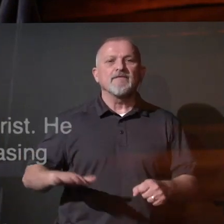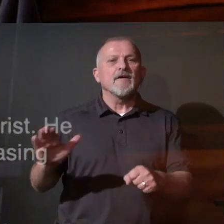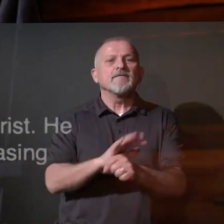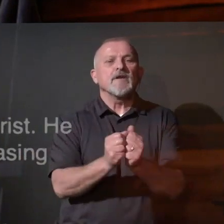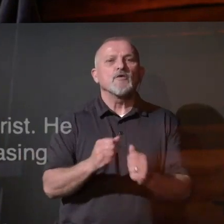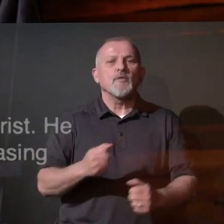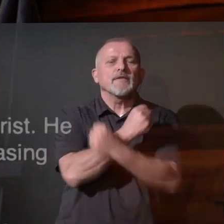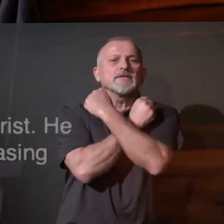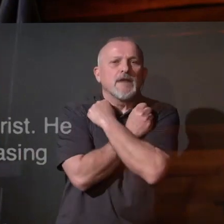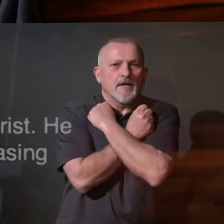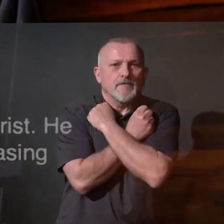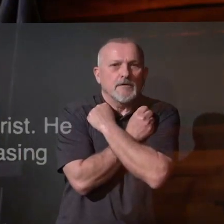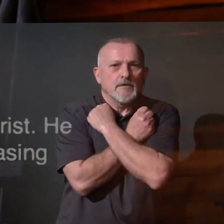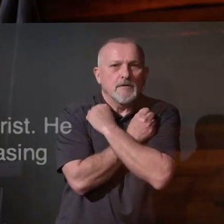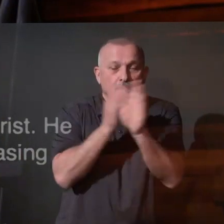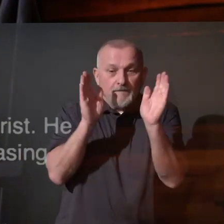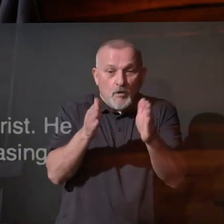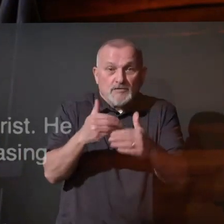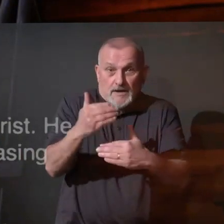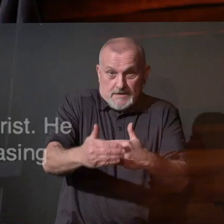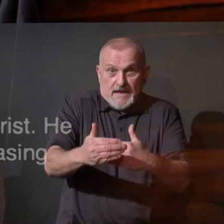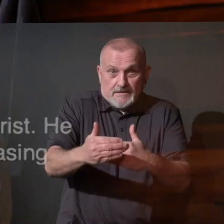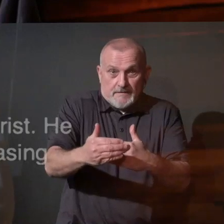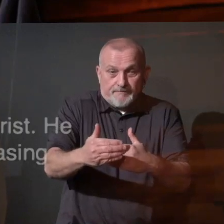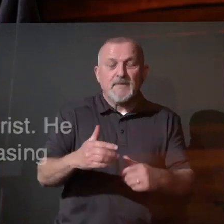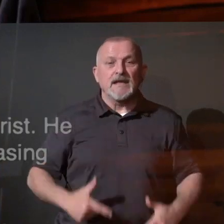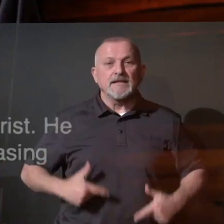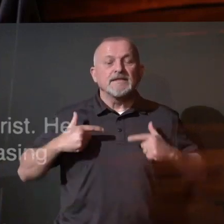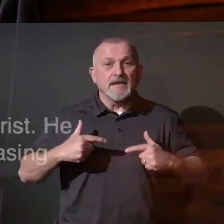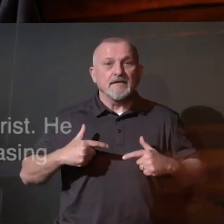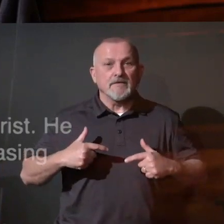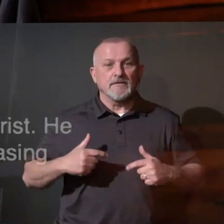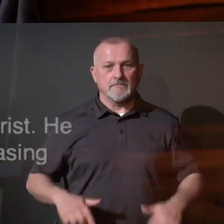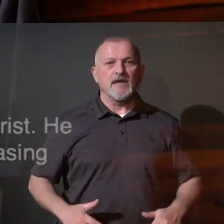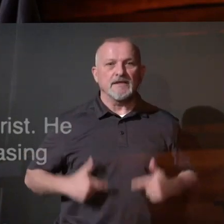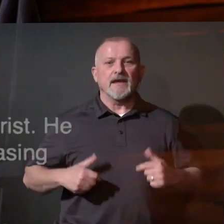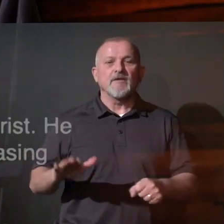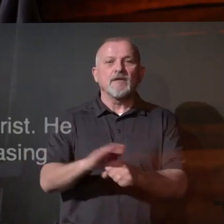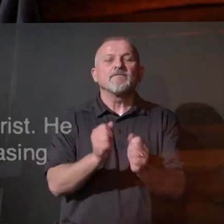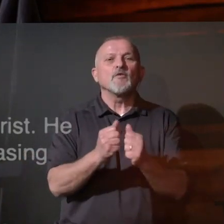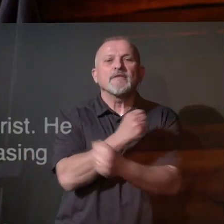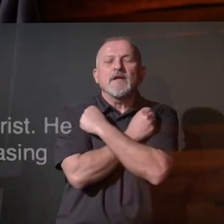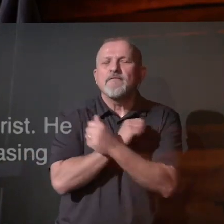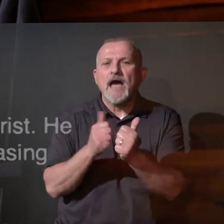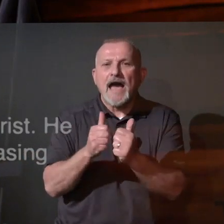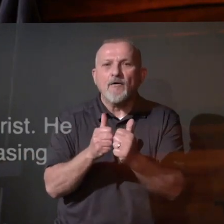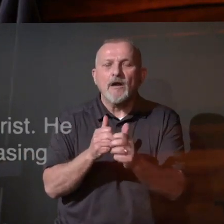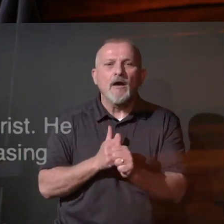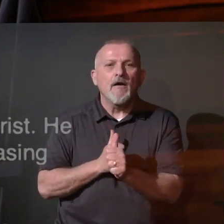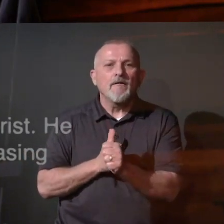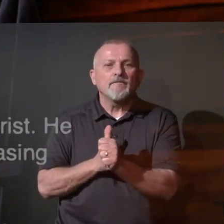place. Underline, circle this next one. Live a life filled with love. How?